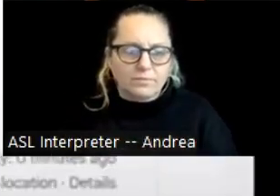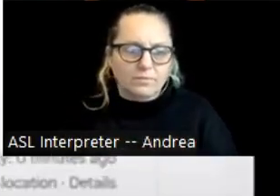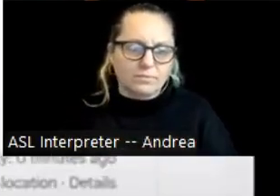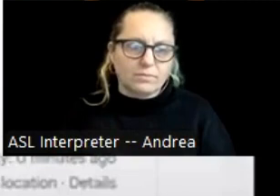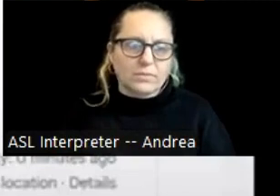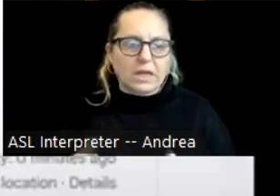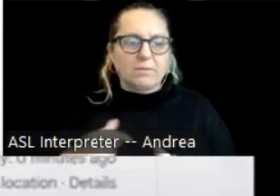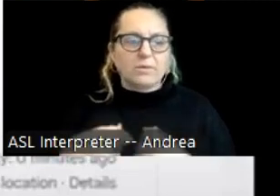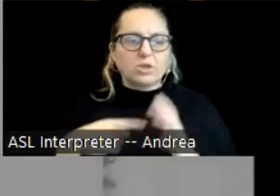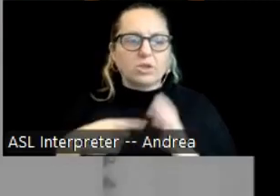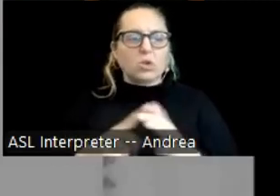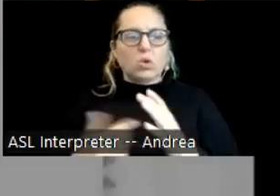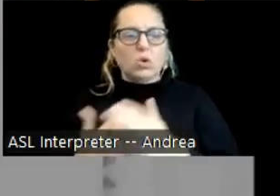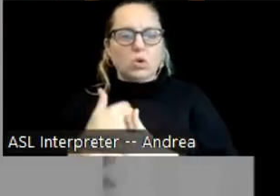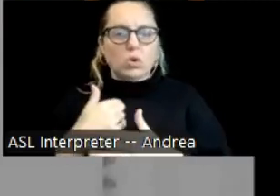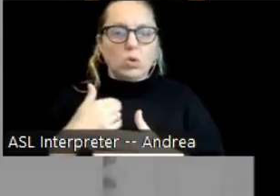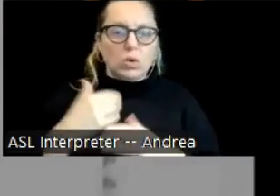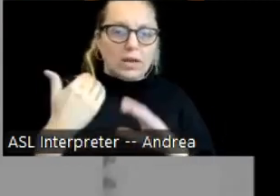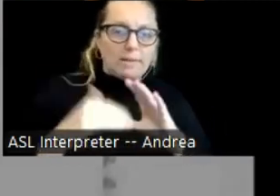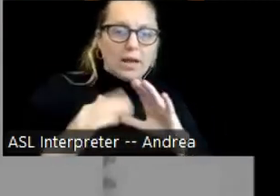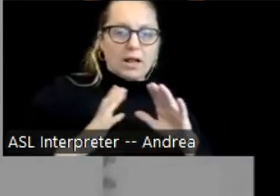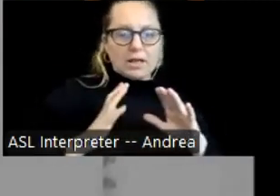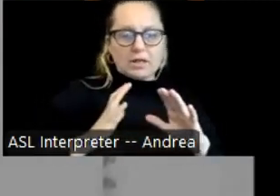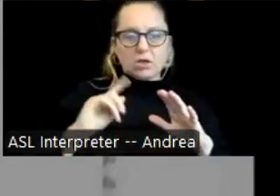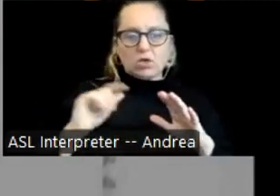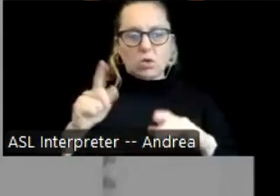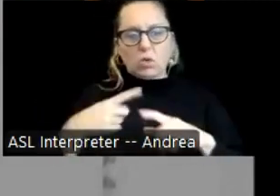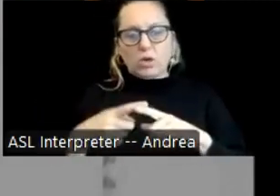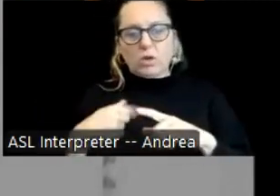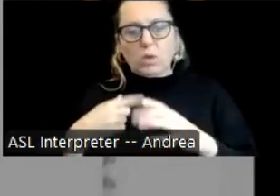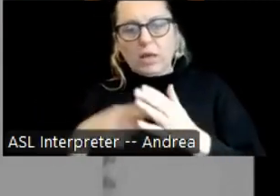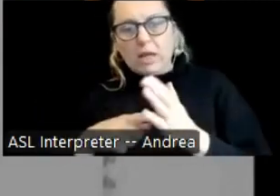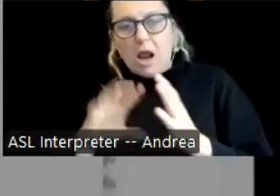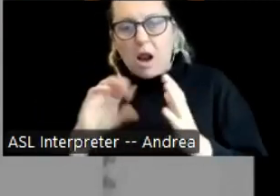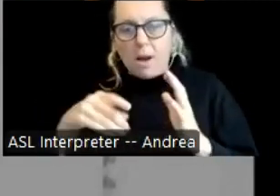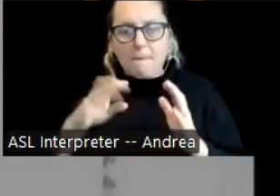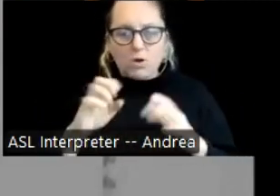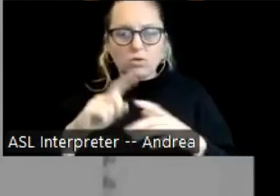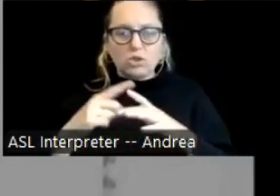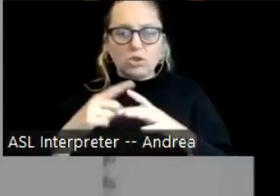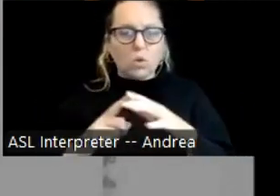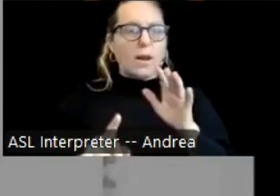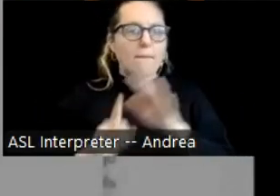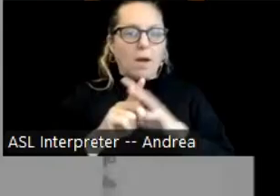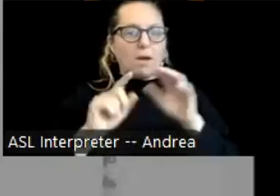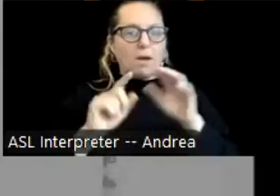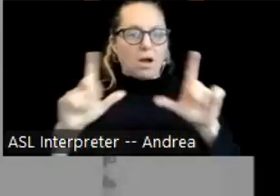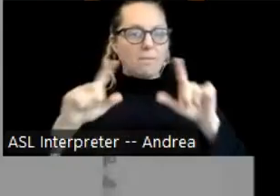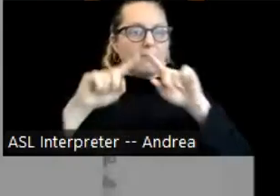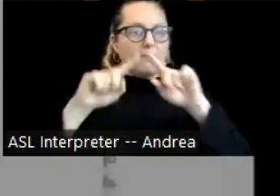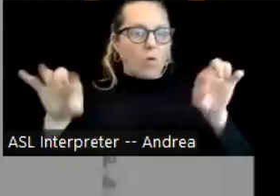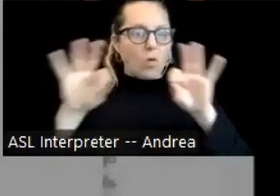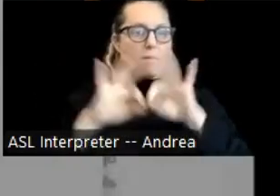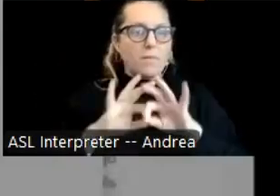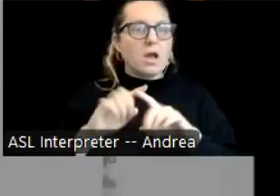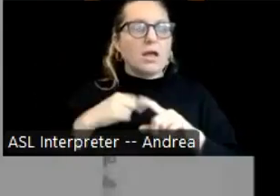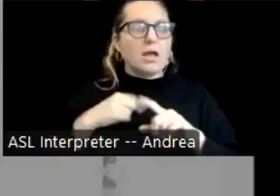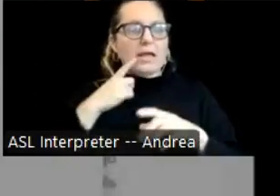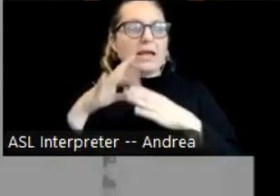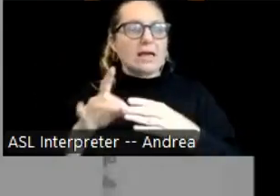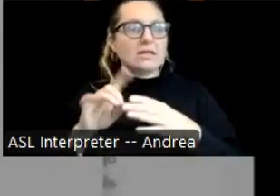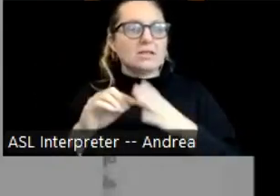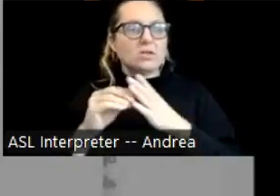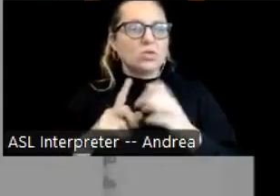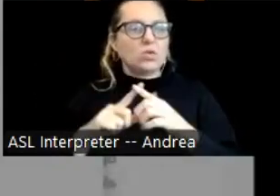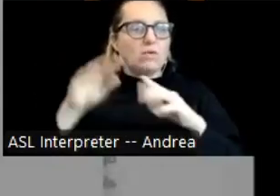When we hit compose, we're shown a pop-up form which guides the student to fill in all the important sections of the email from the